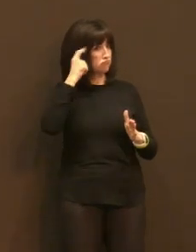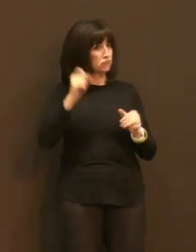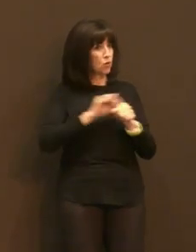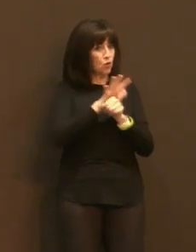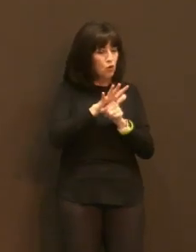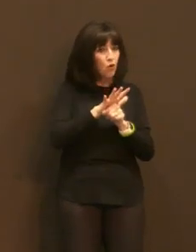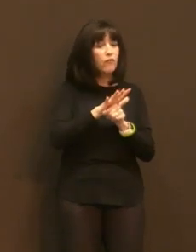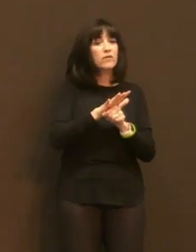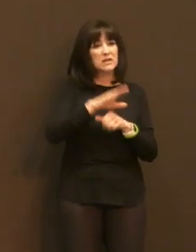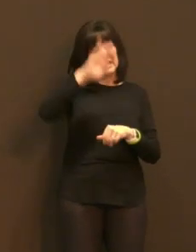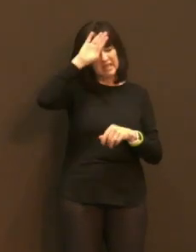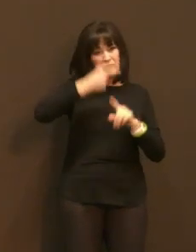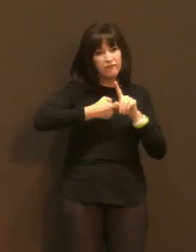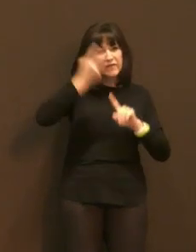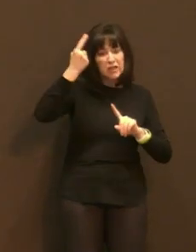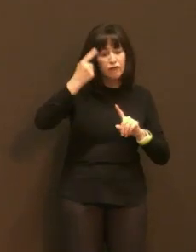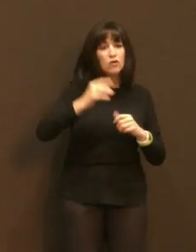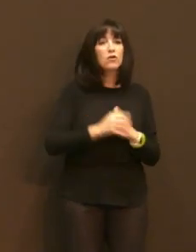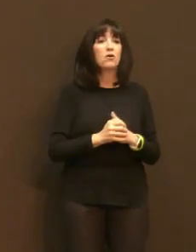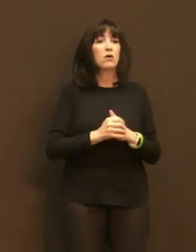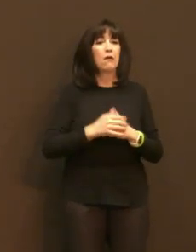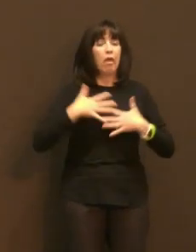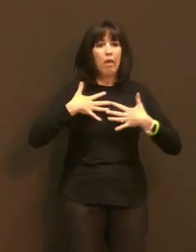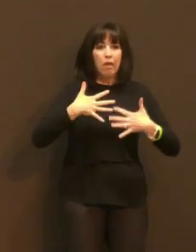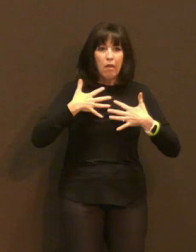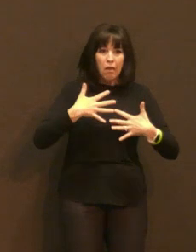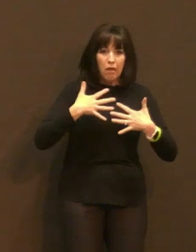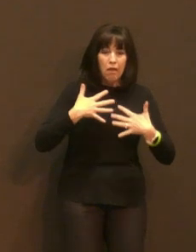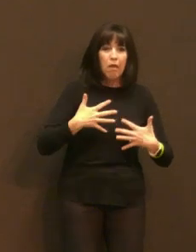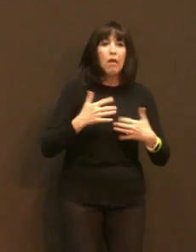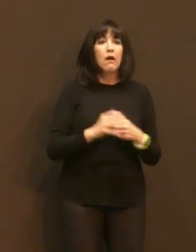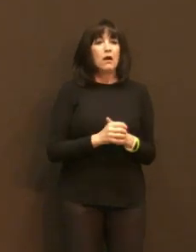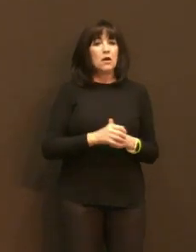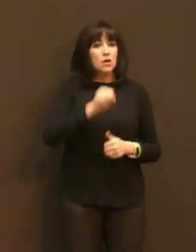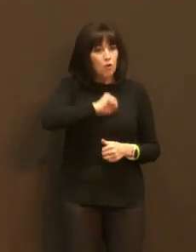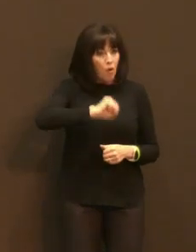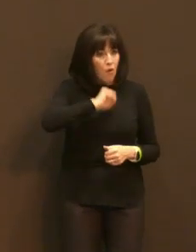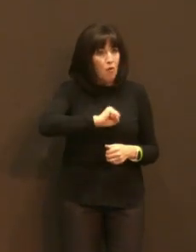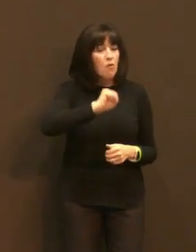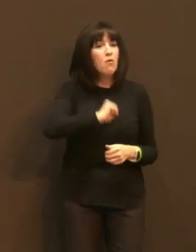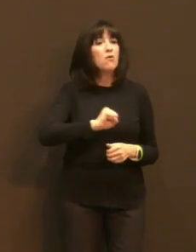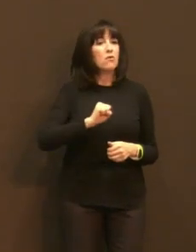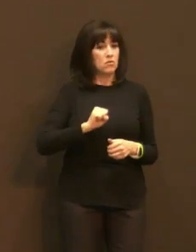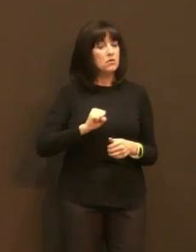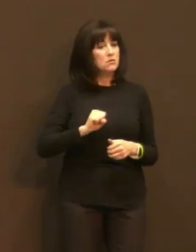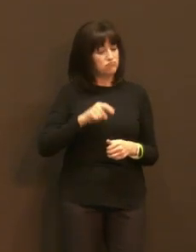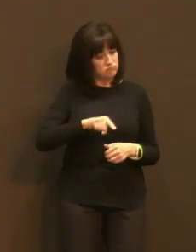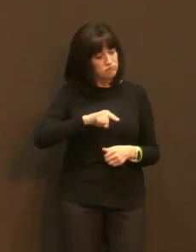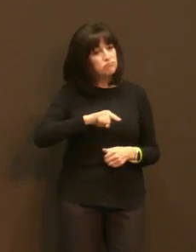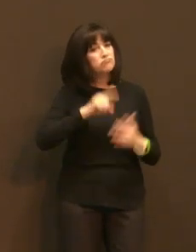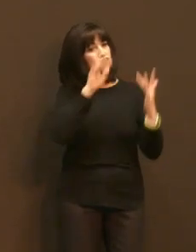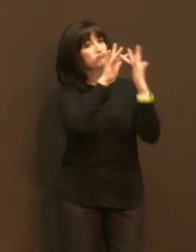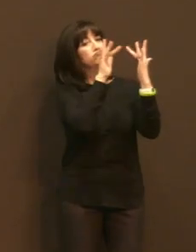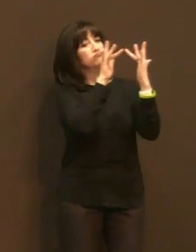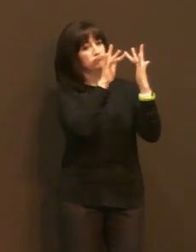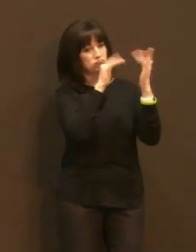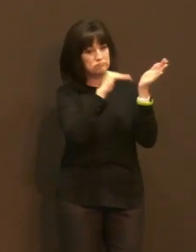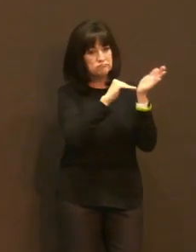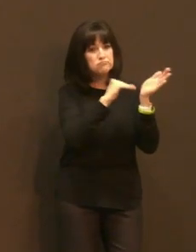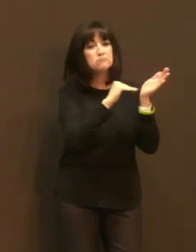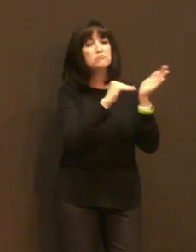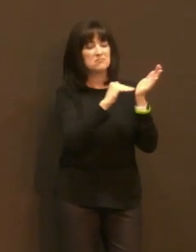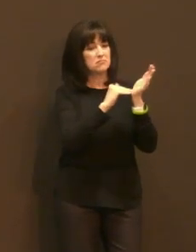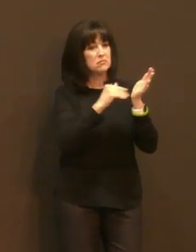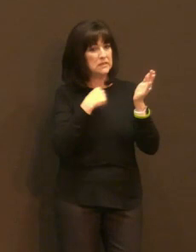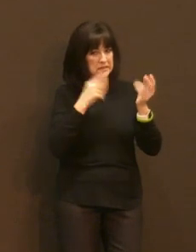having the fever, they're having the shortness of breath or the coughs, seek medical attention. We saw too many people just this